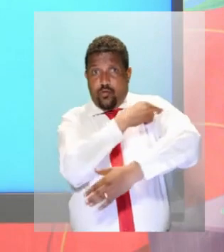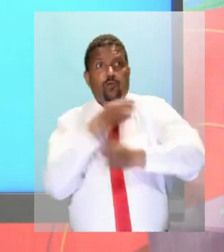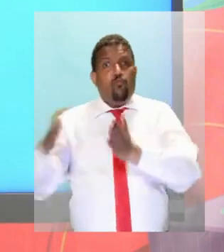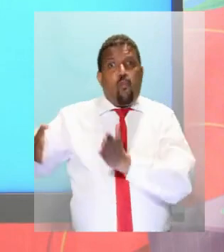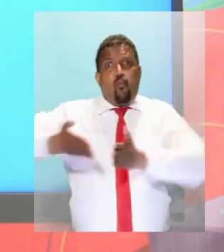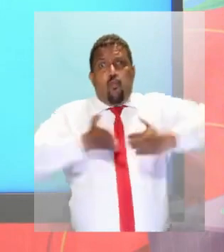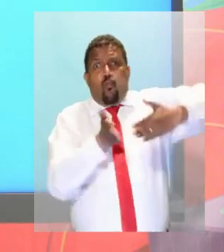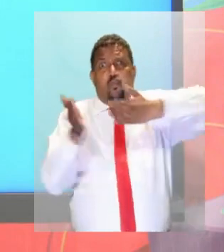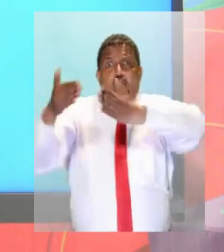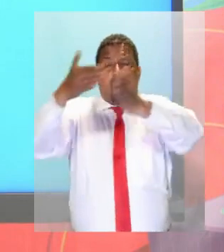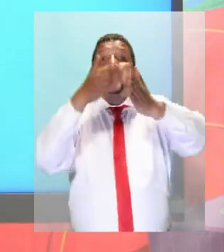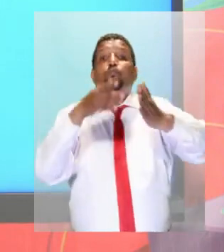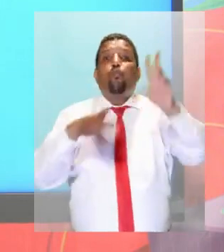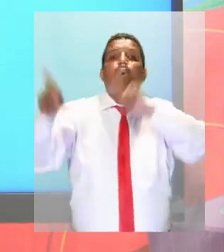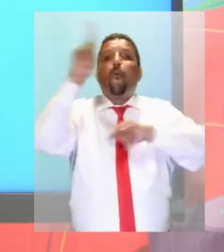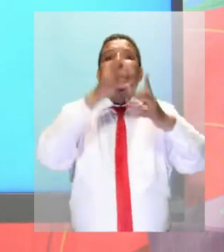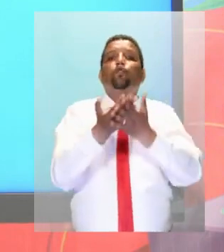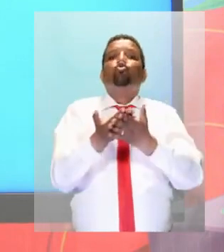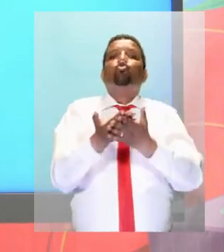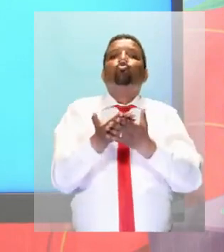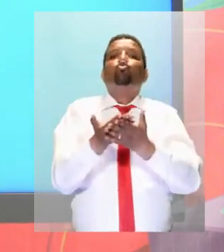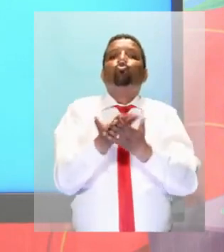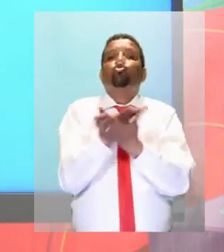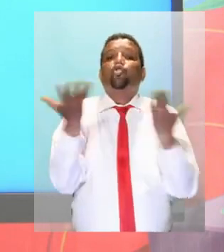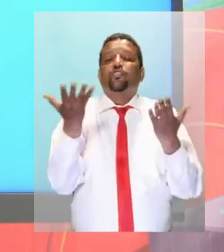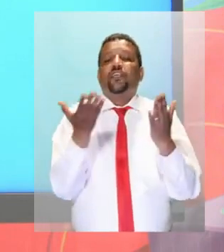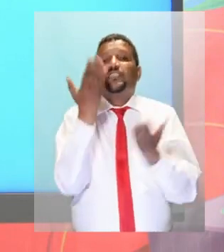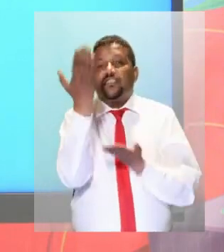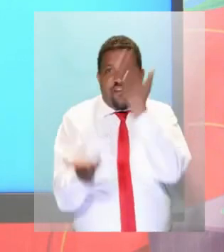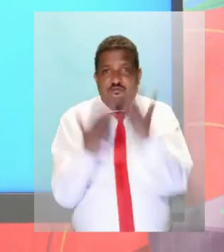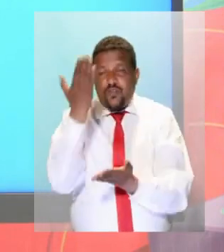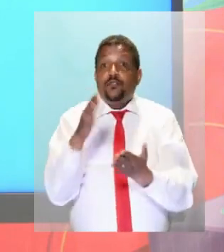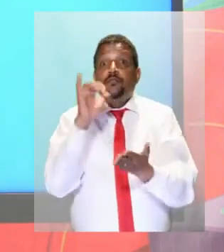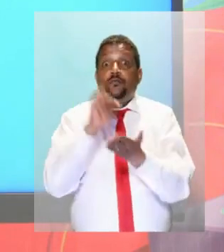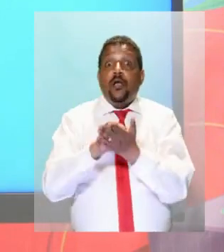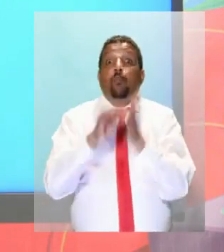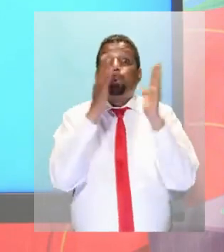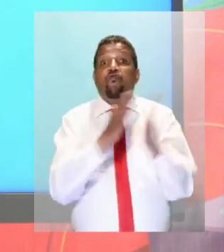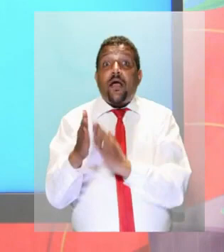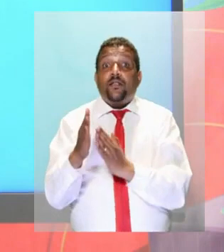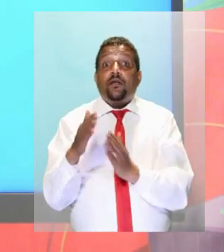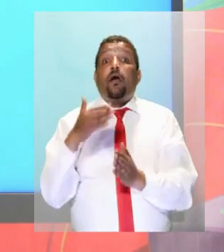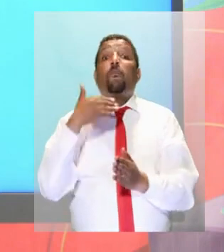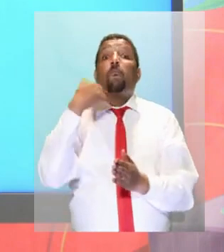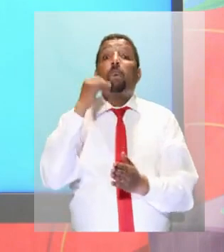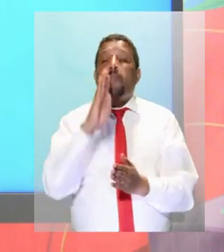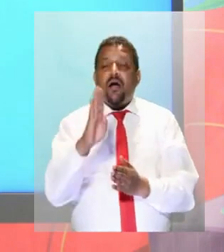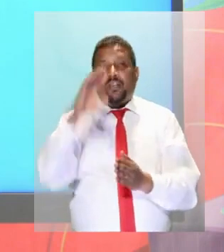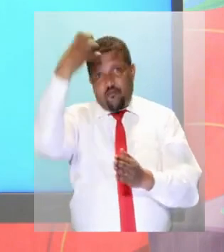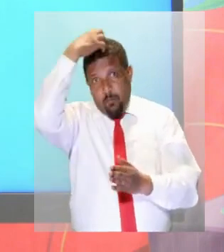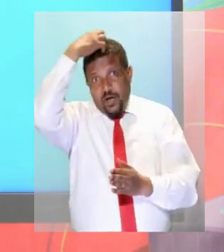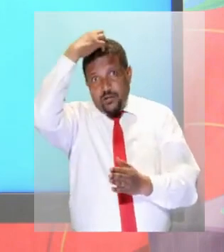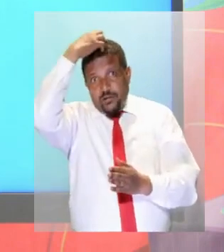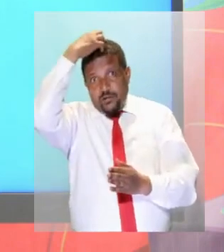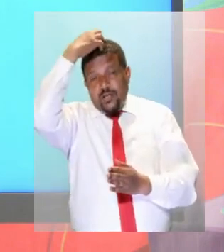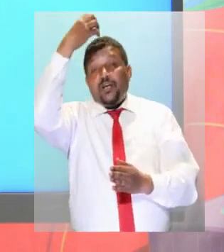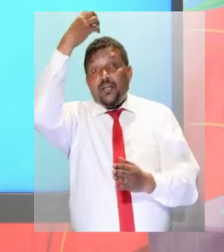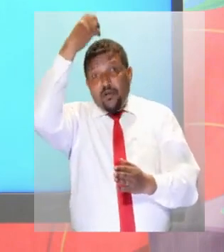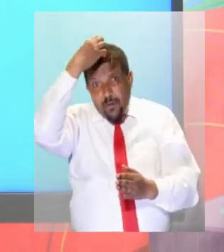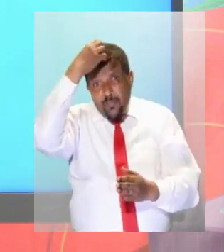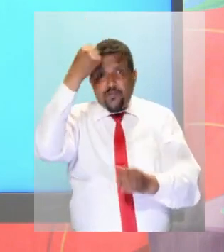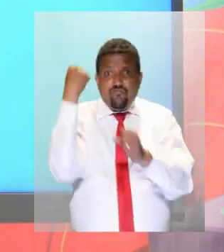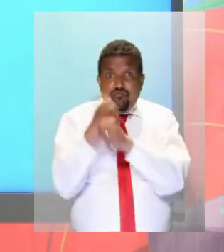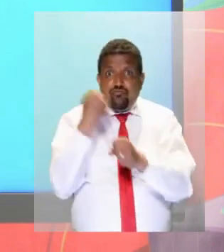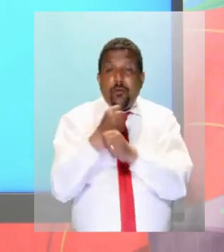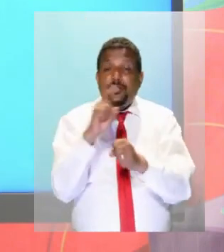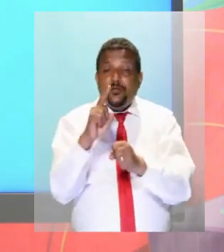highways. All these are public goods and services that are provided by the government, and government is engaged in collecting taxes